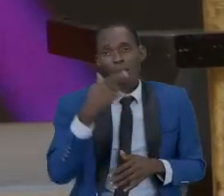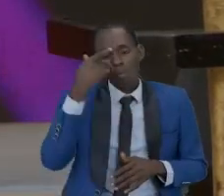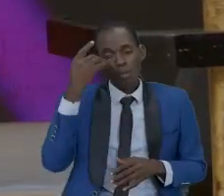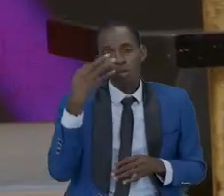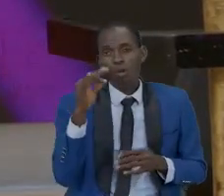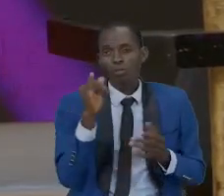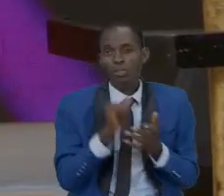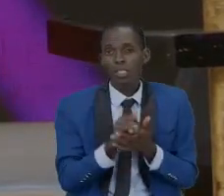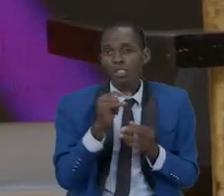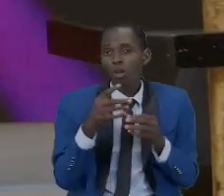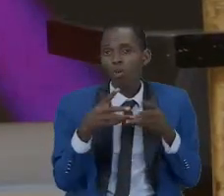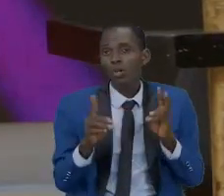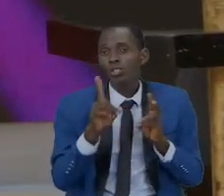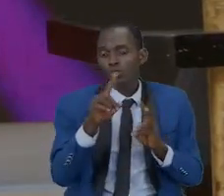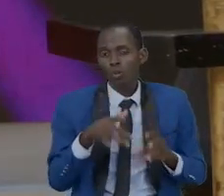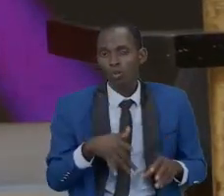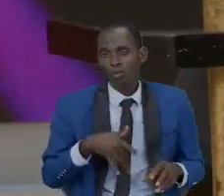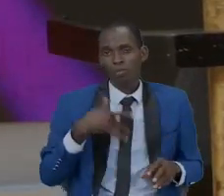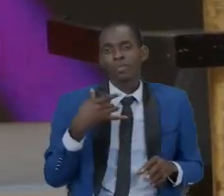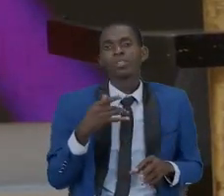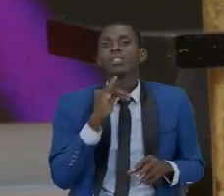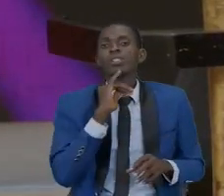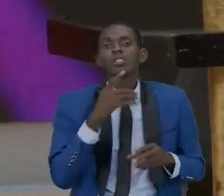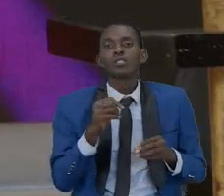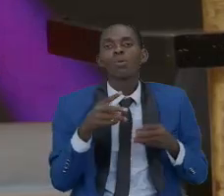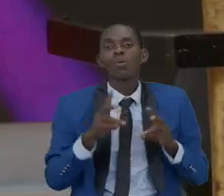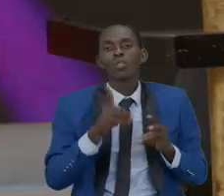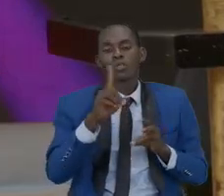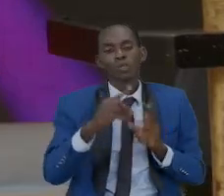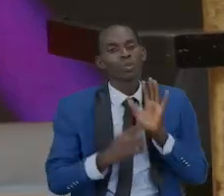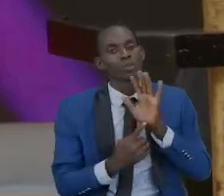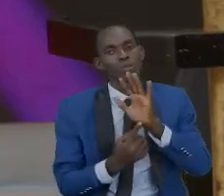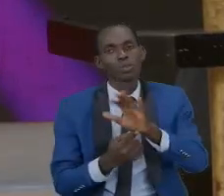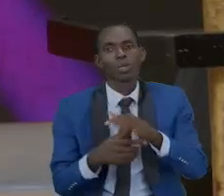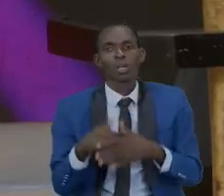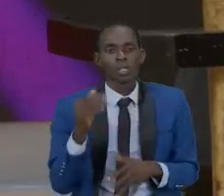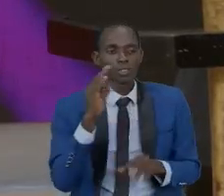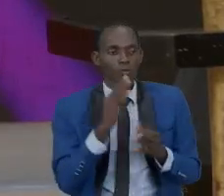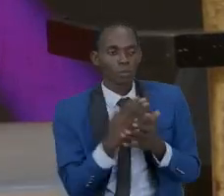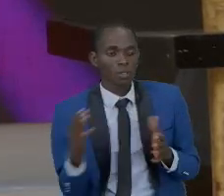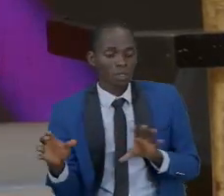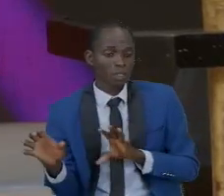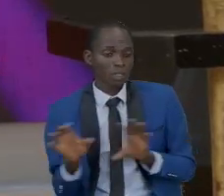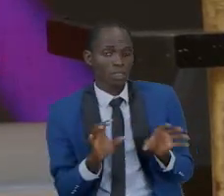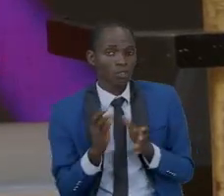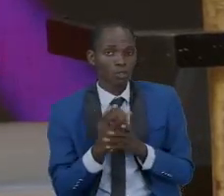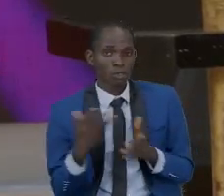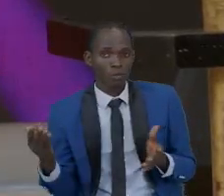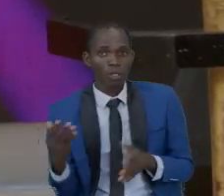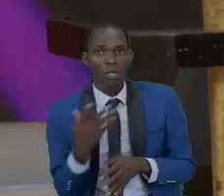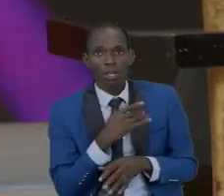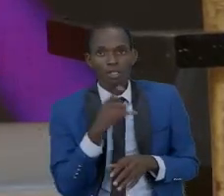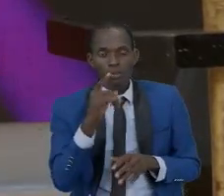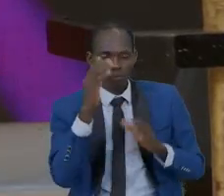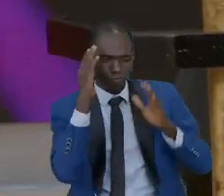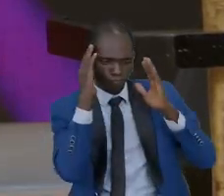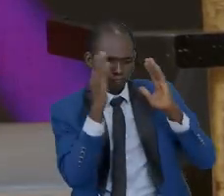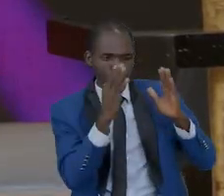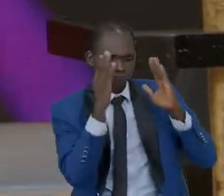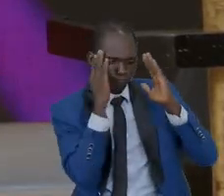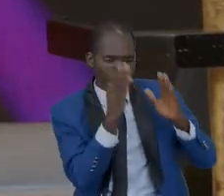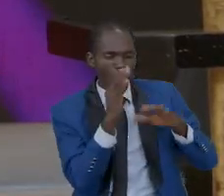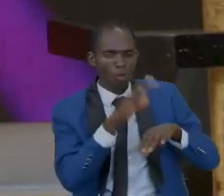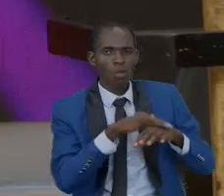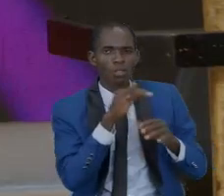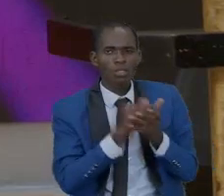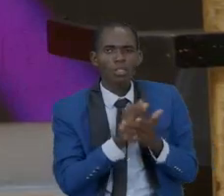you feel is how you are now Arch if somebody did something and you concentrate on that and